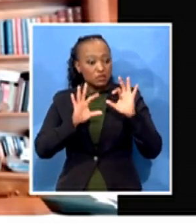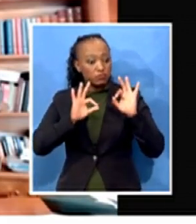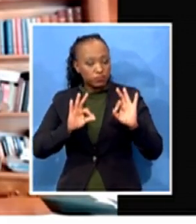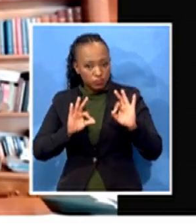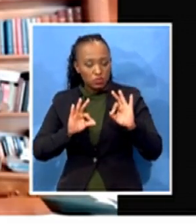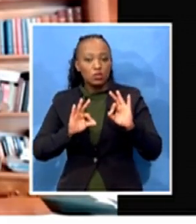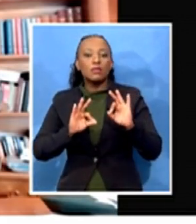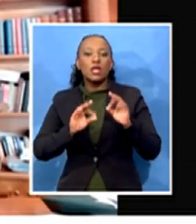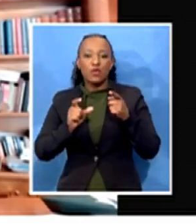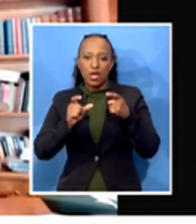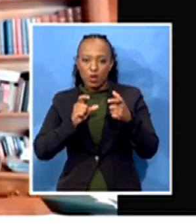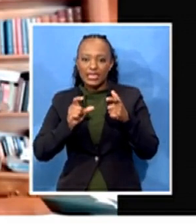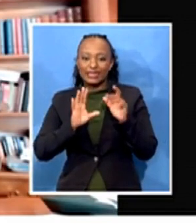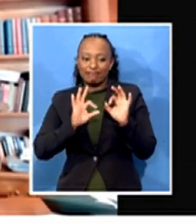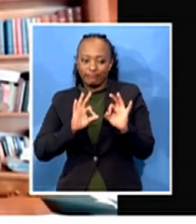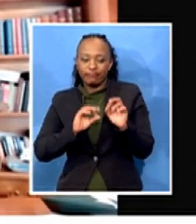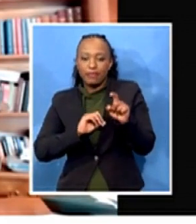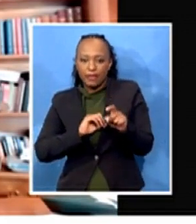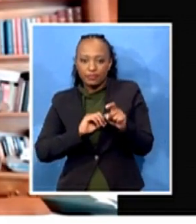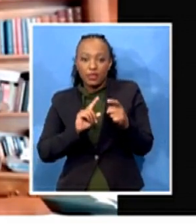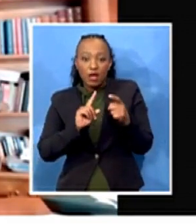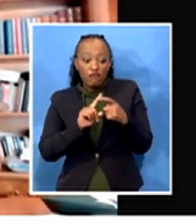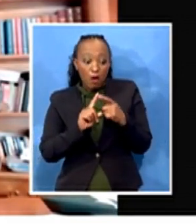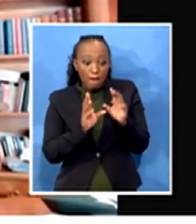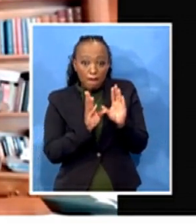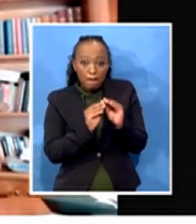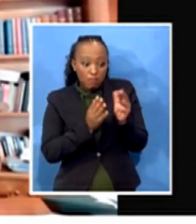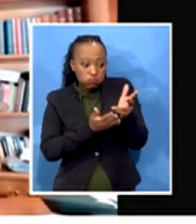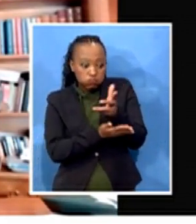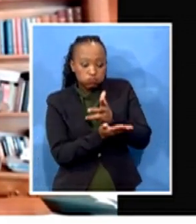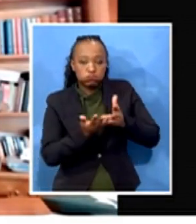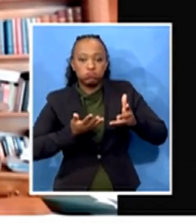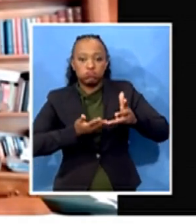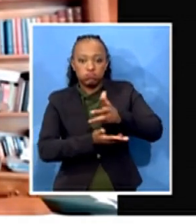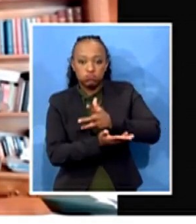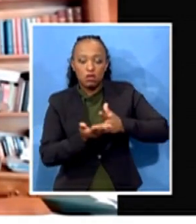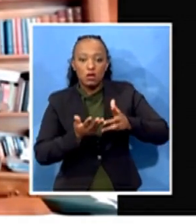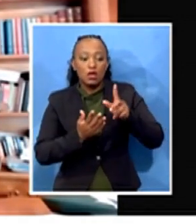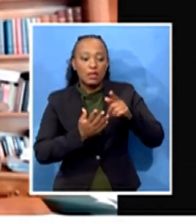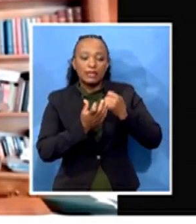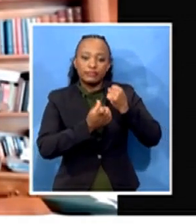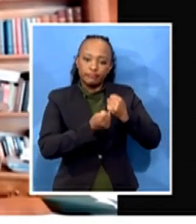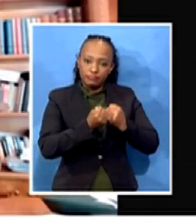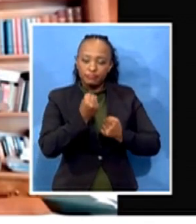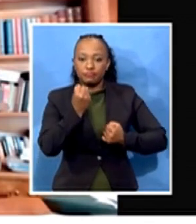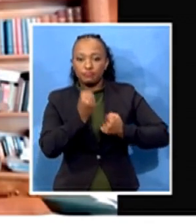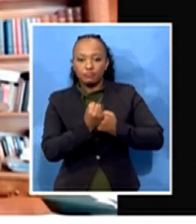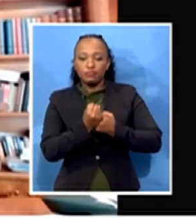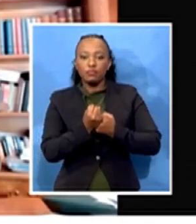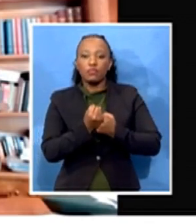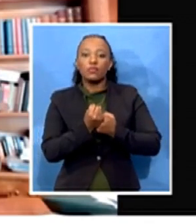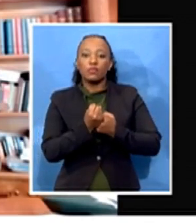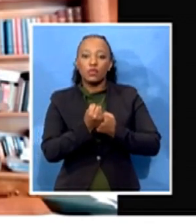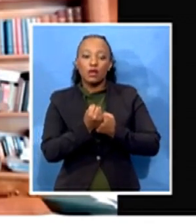emerge from this Lekgotla must be anchored in that most important